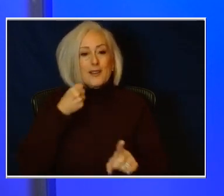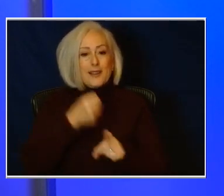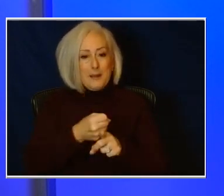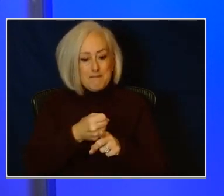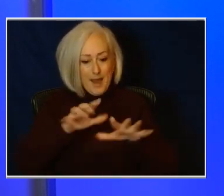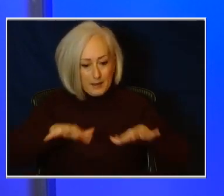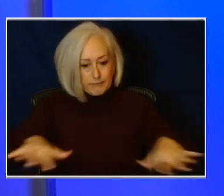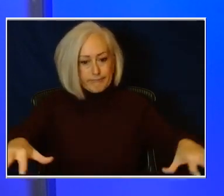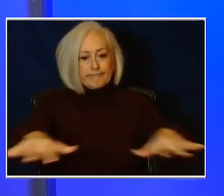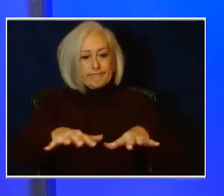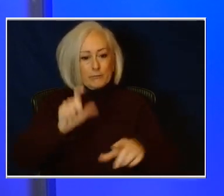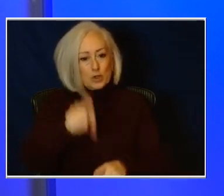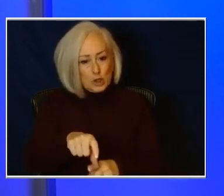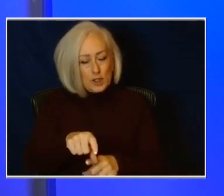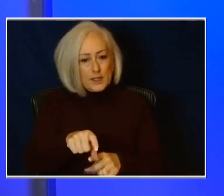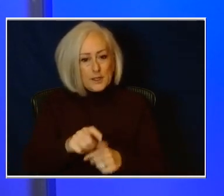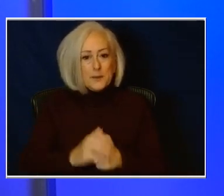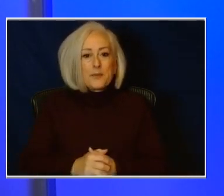we have